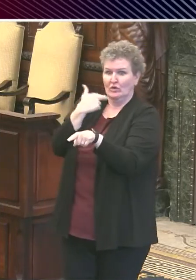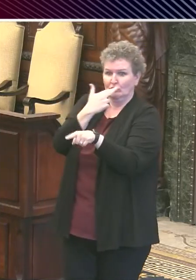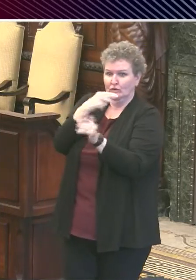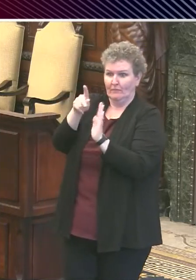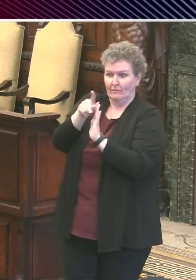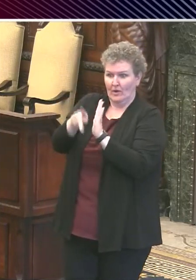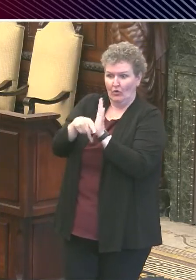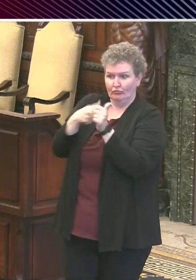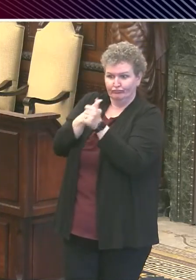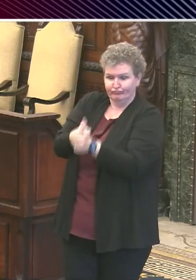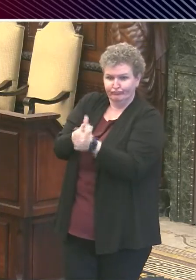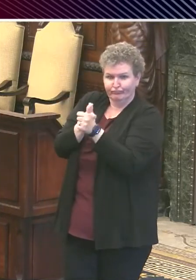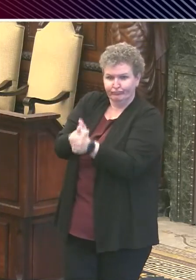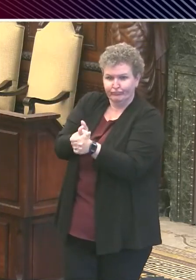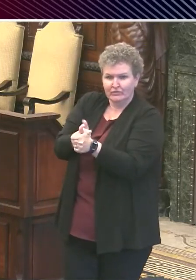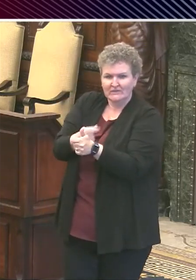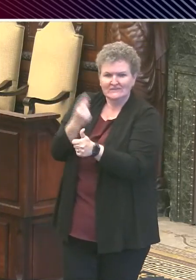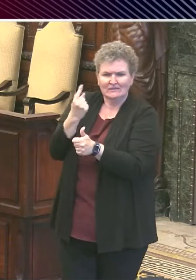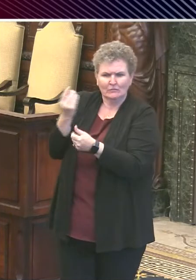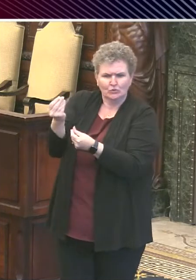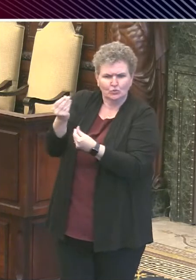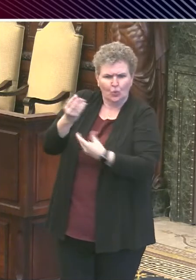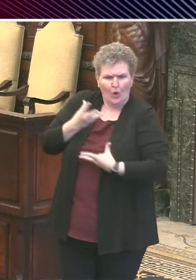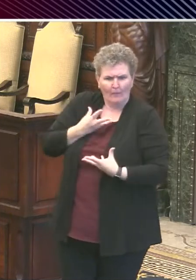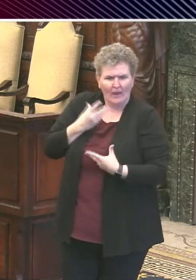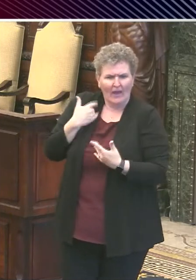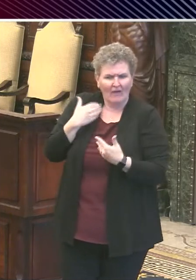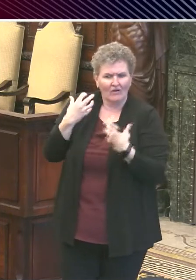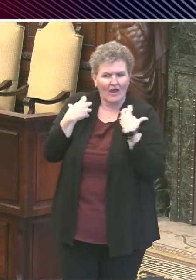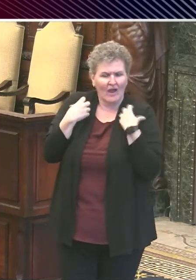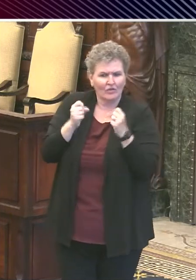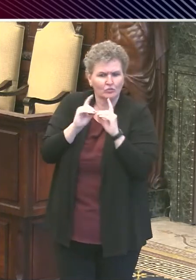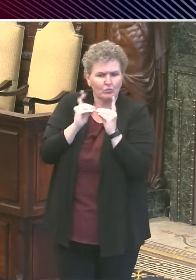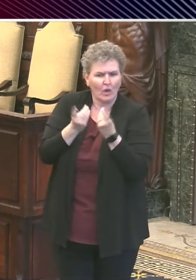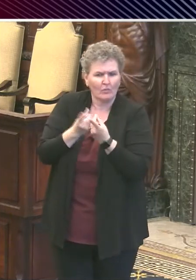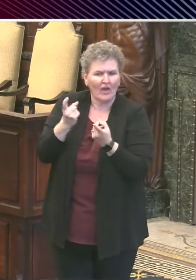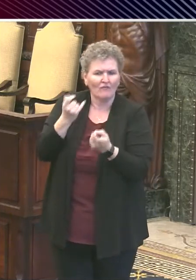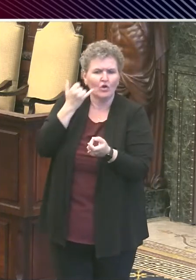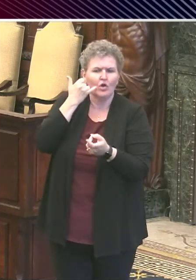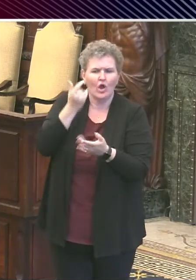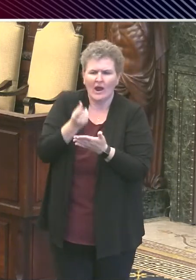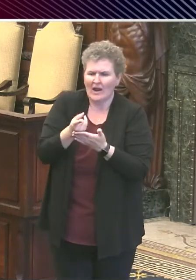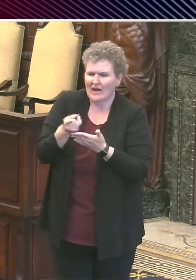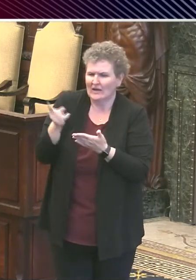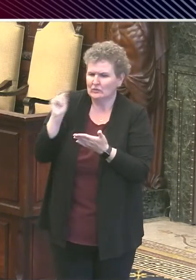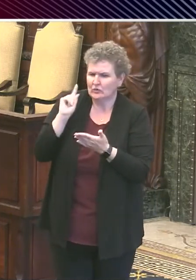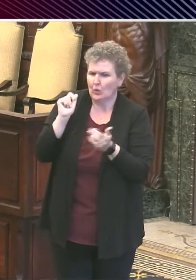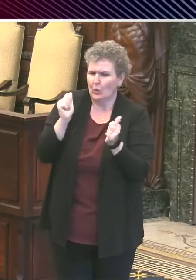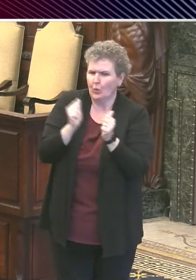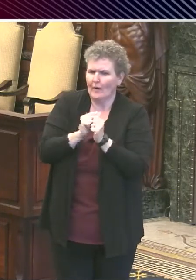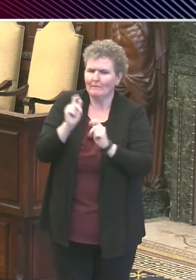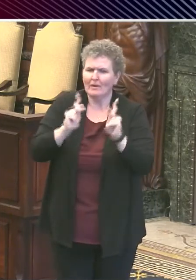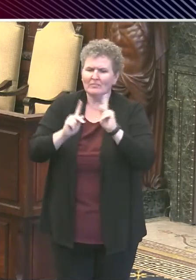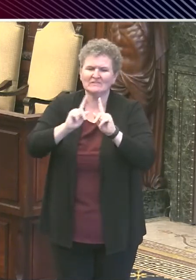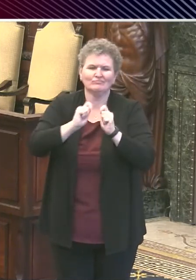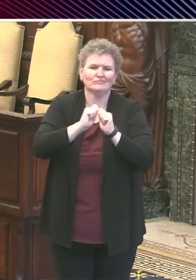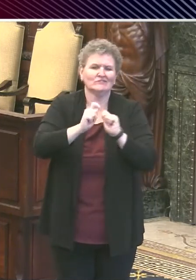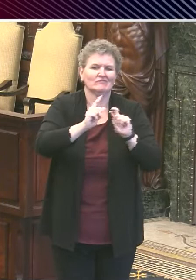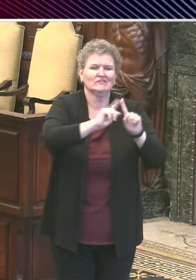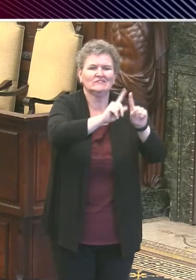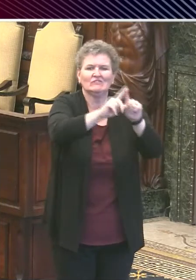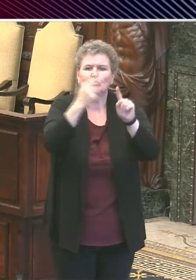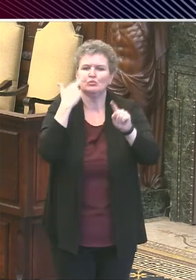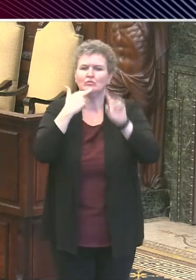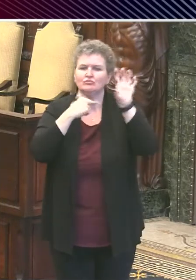I'm told that the health department had a call last week with some representatives from different restaurant associations,